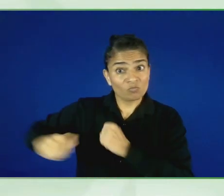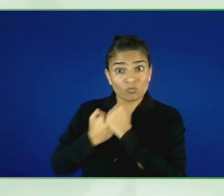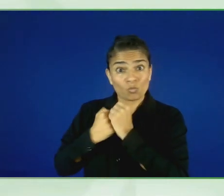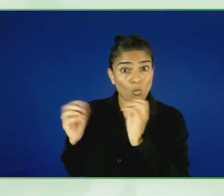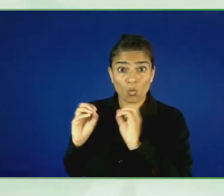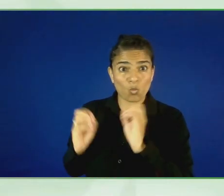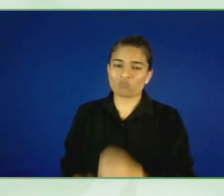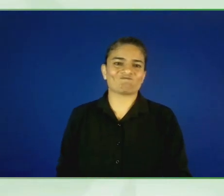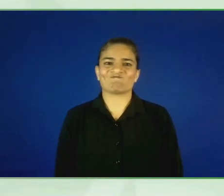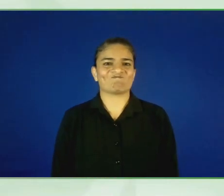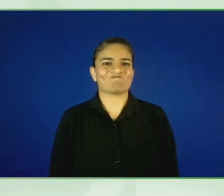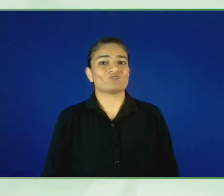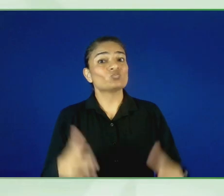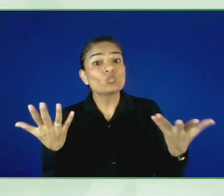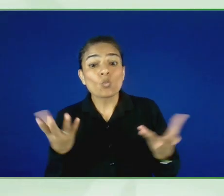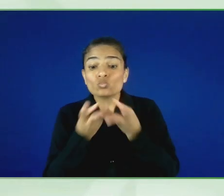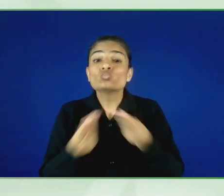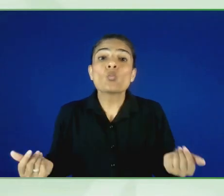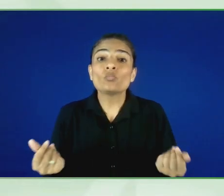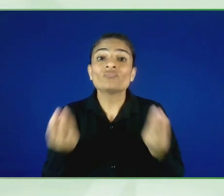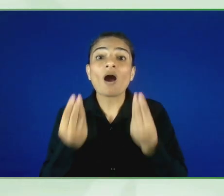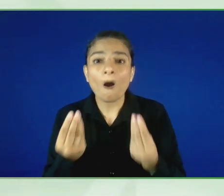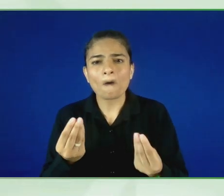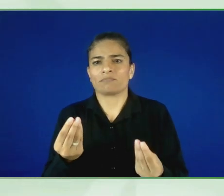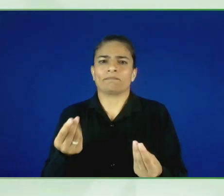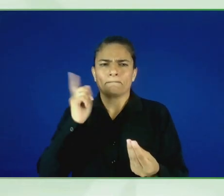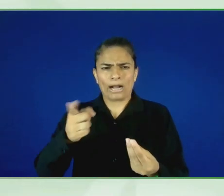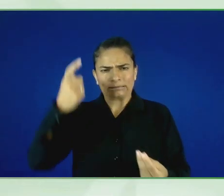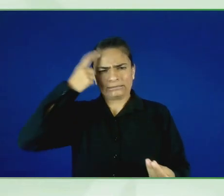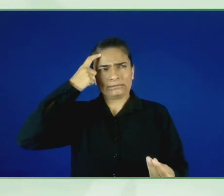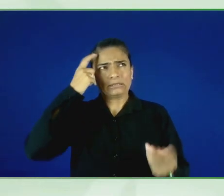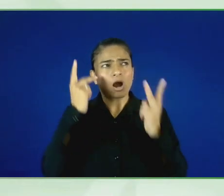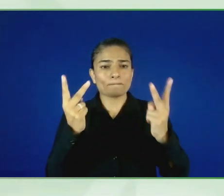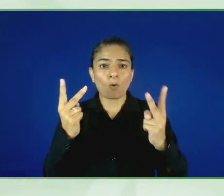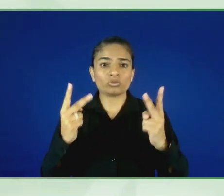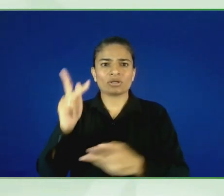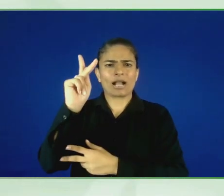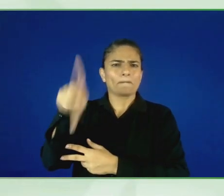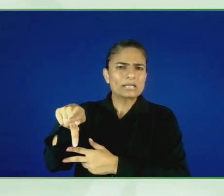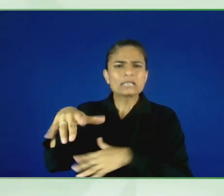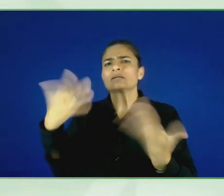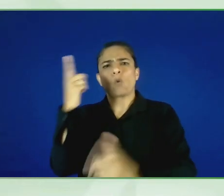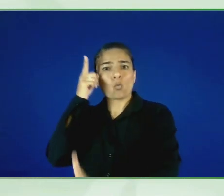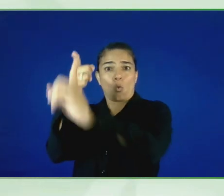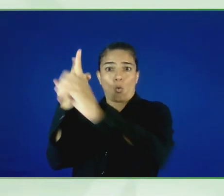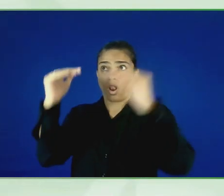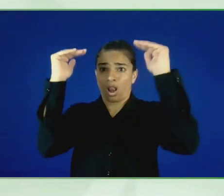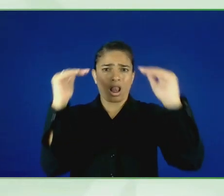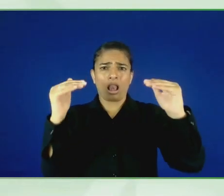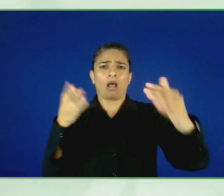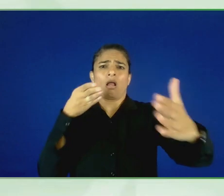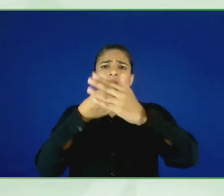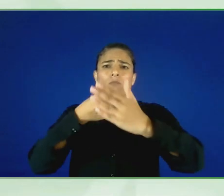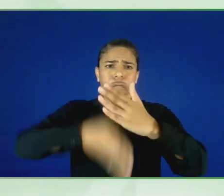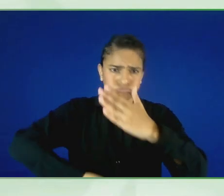or goals that are difficult to fail, and when you have processes in place that make